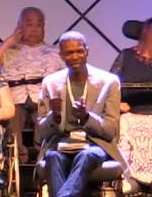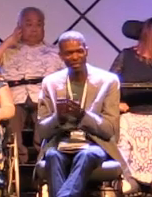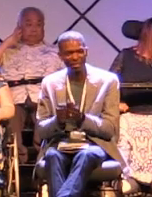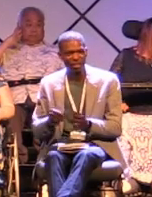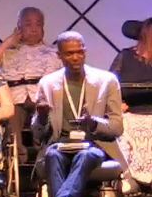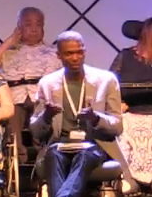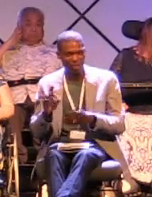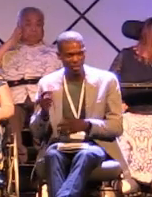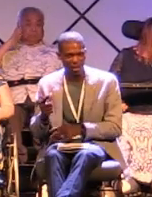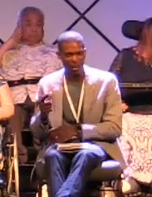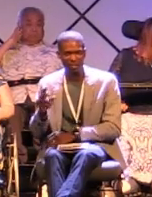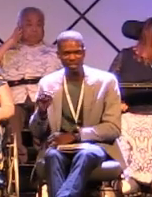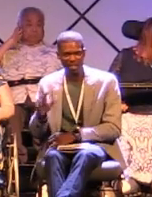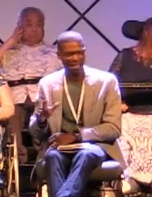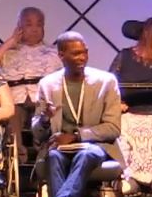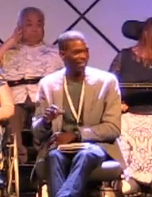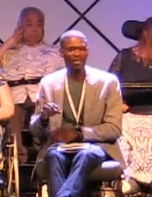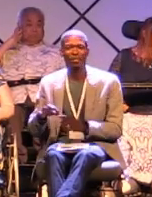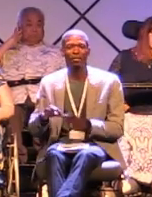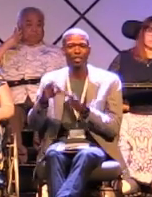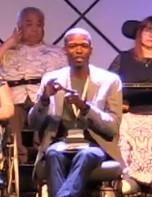for a special presentation.